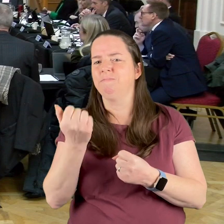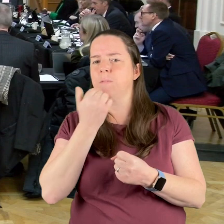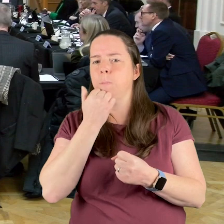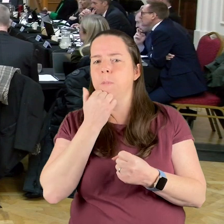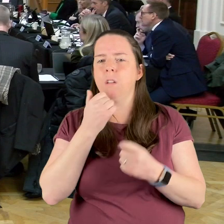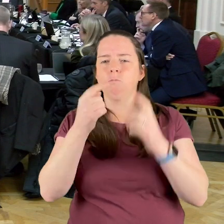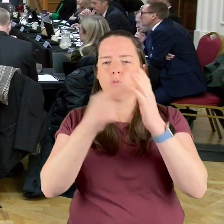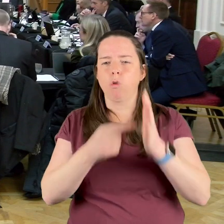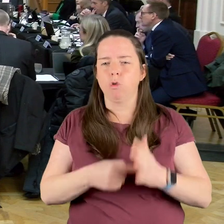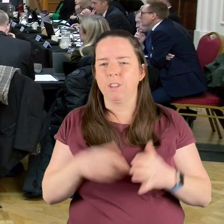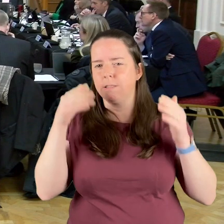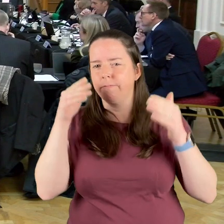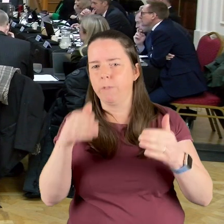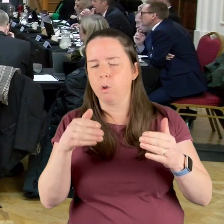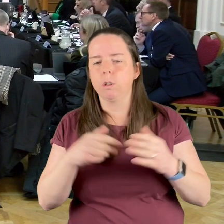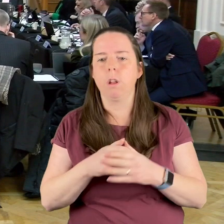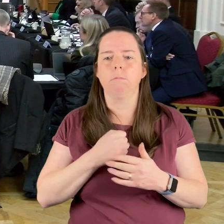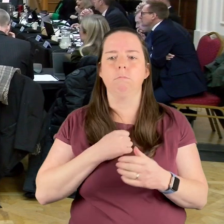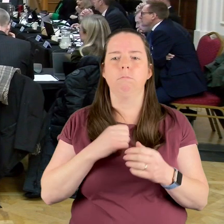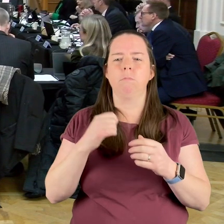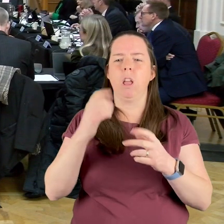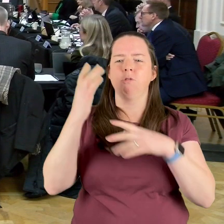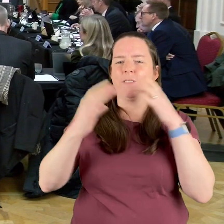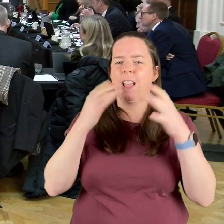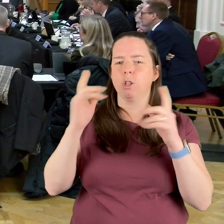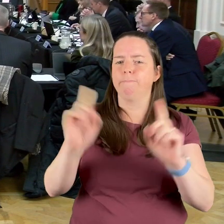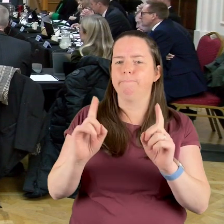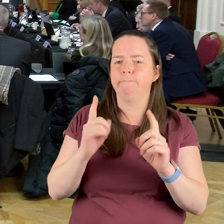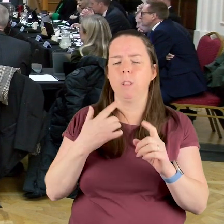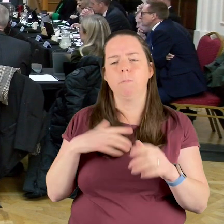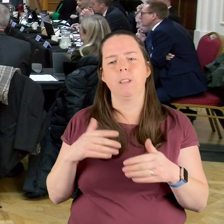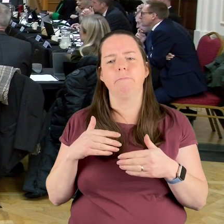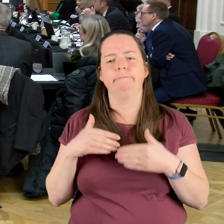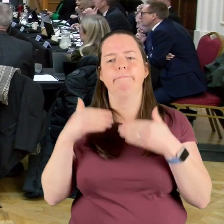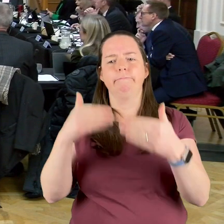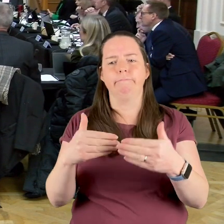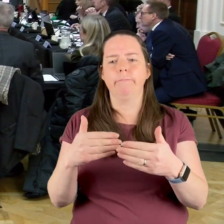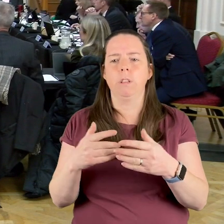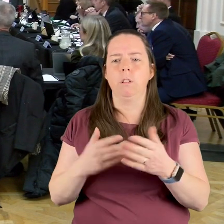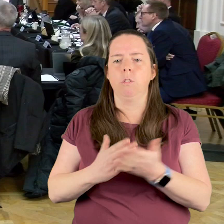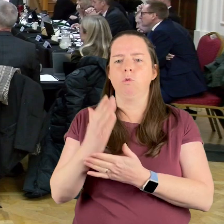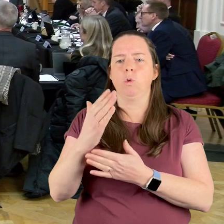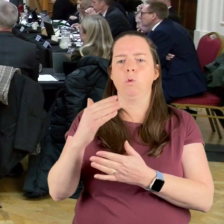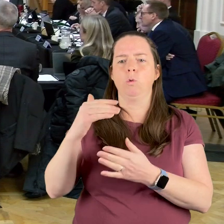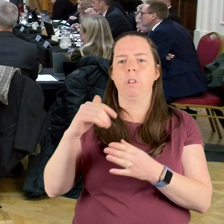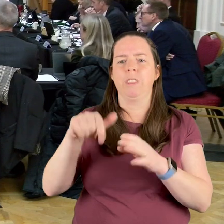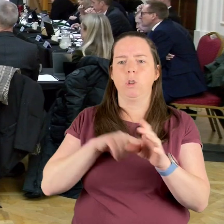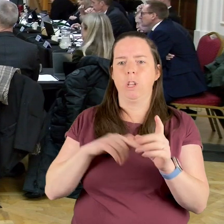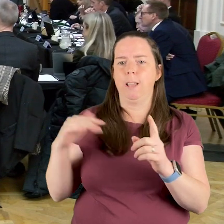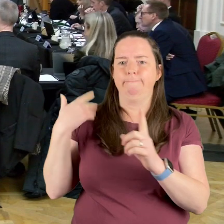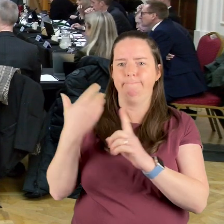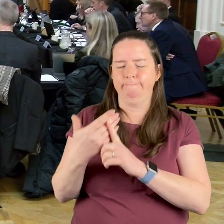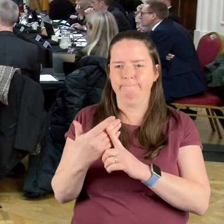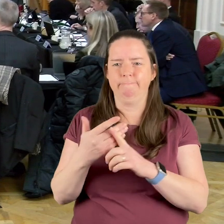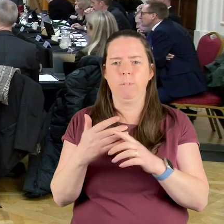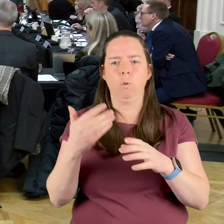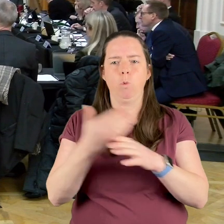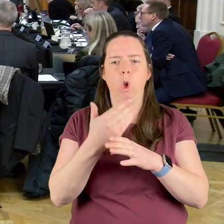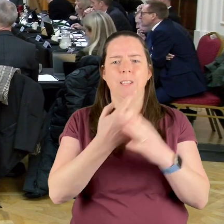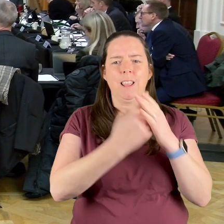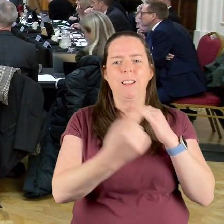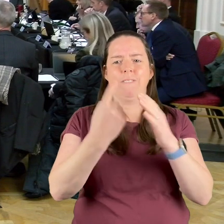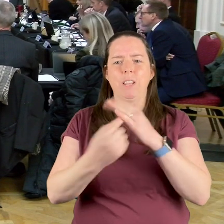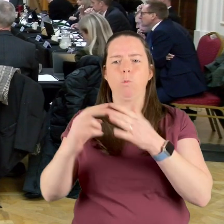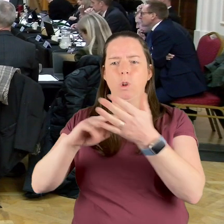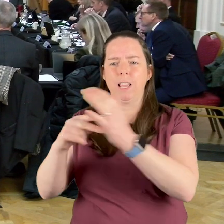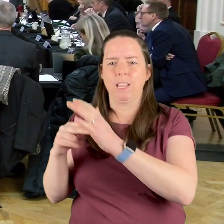secondary care clinical lead. We've got a small number of priorities that we're focusing on. I think my reflection is we've sort of moved over the course